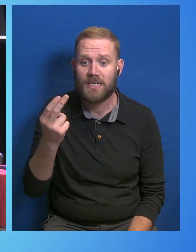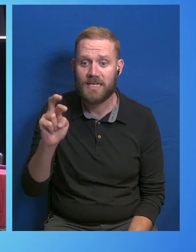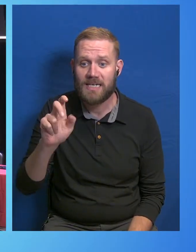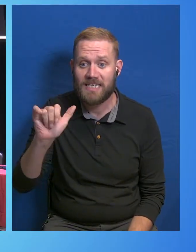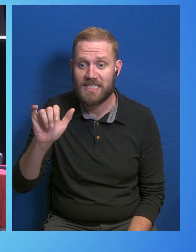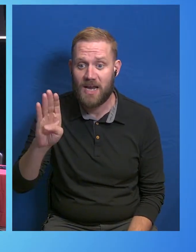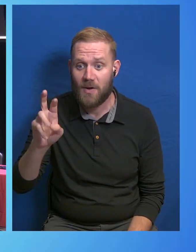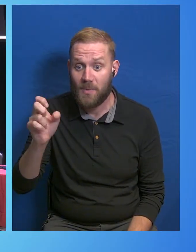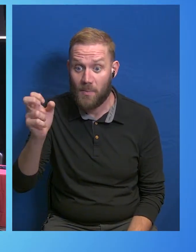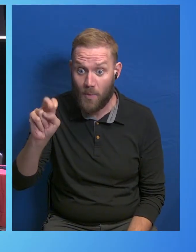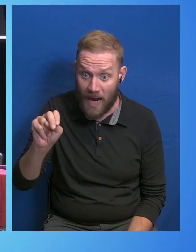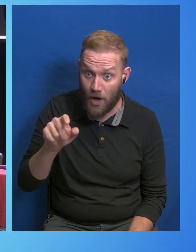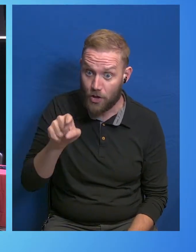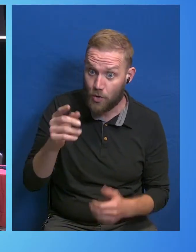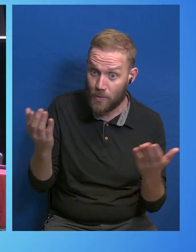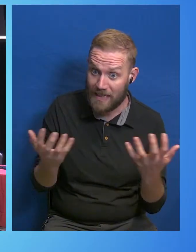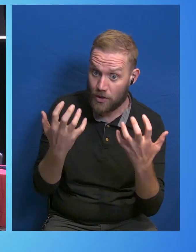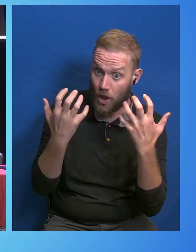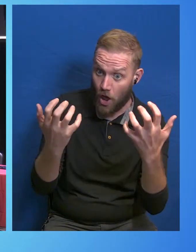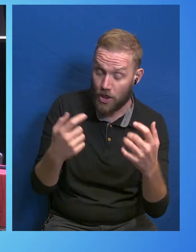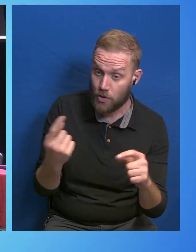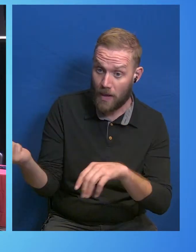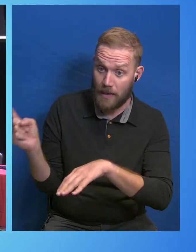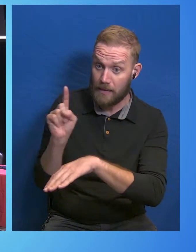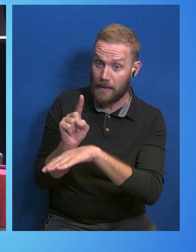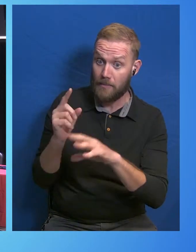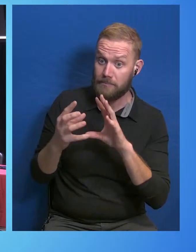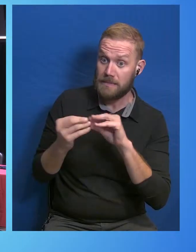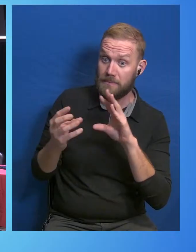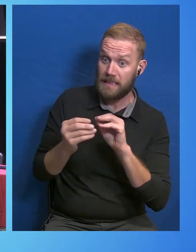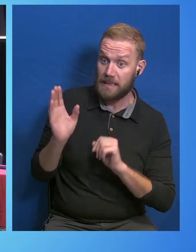are you present and would like to come address the board?